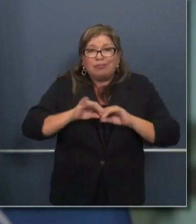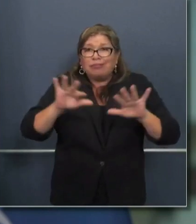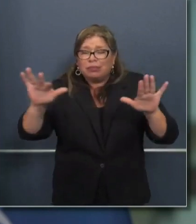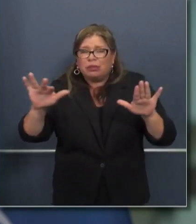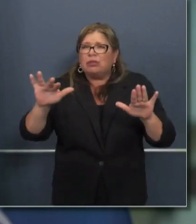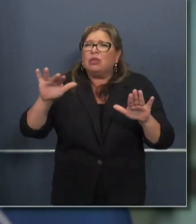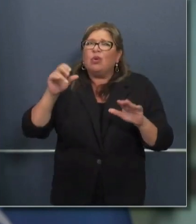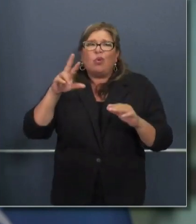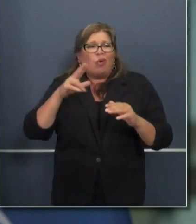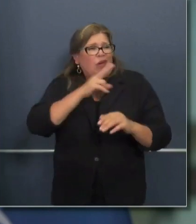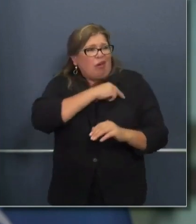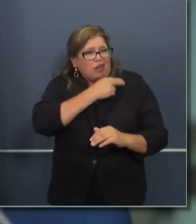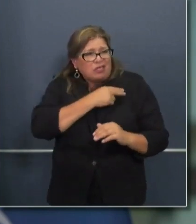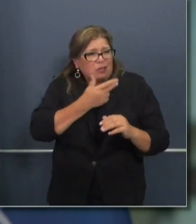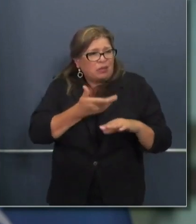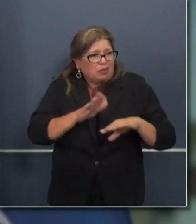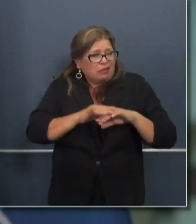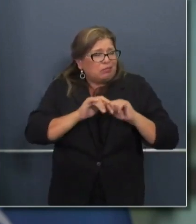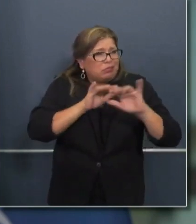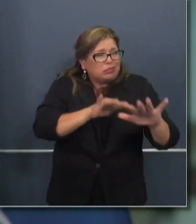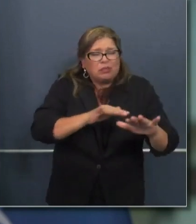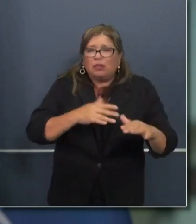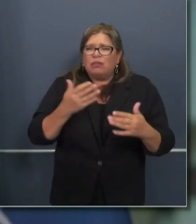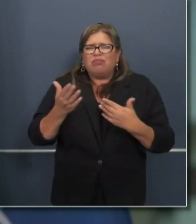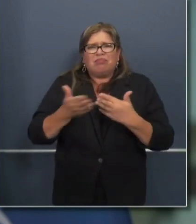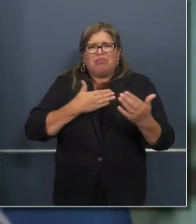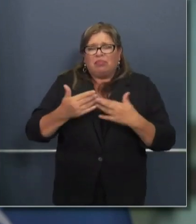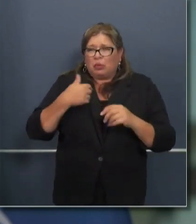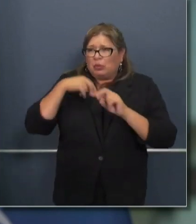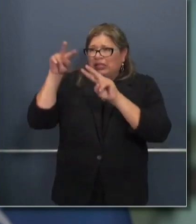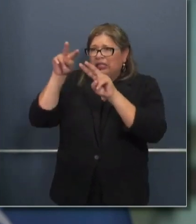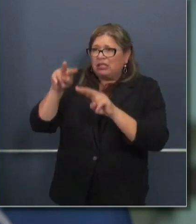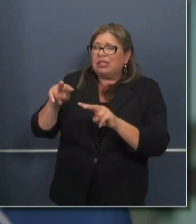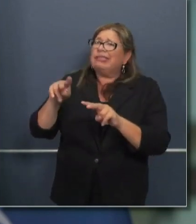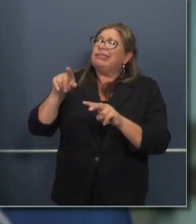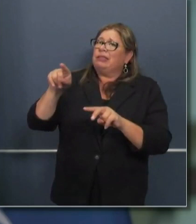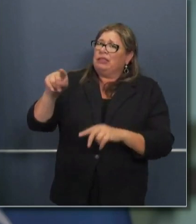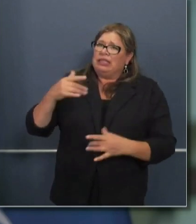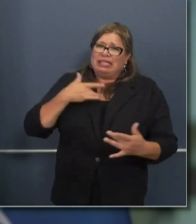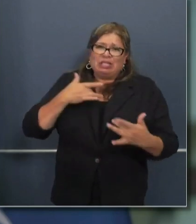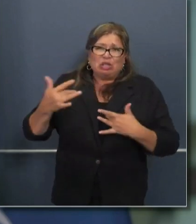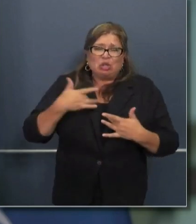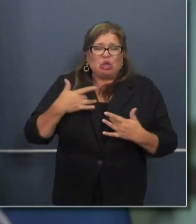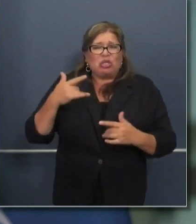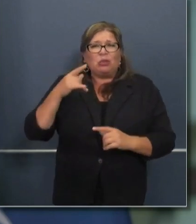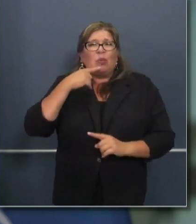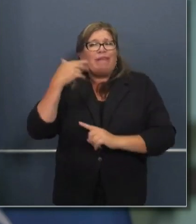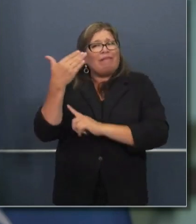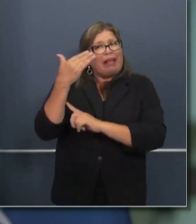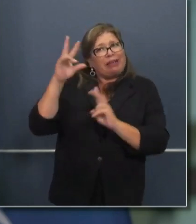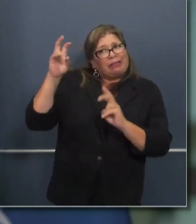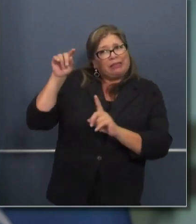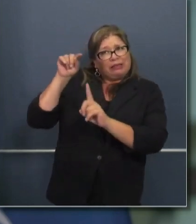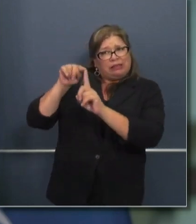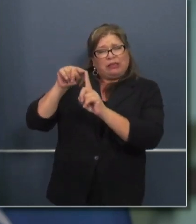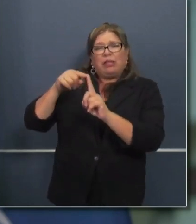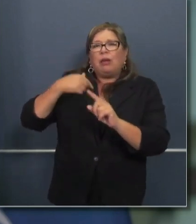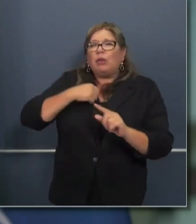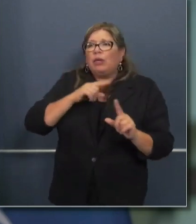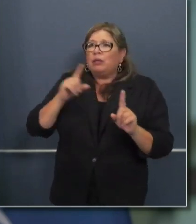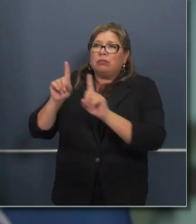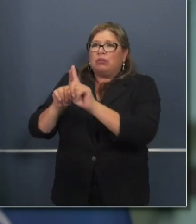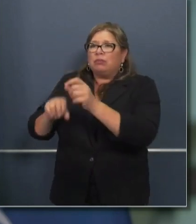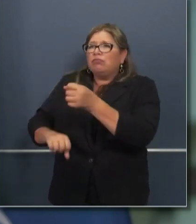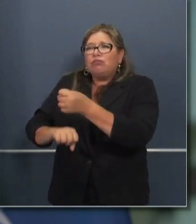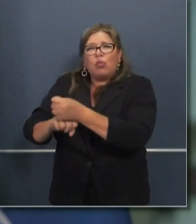see persistent challenges, if we see things that raise red flag concerns, and Imperial County has been an example of that